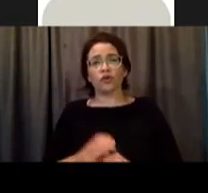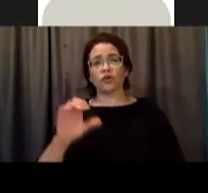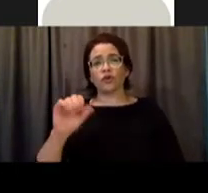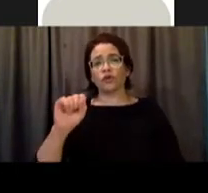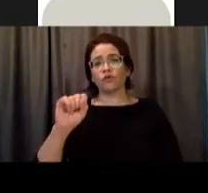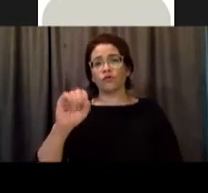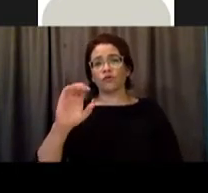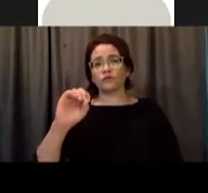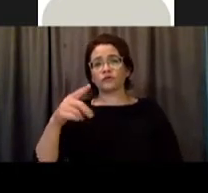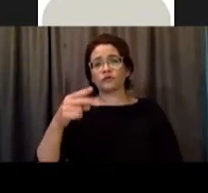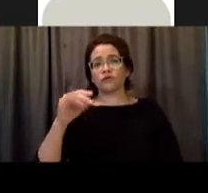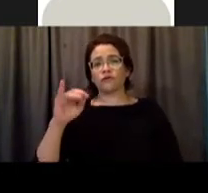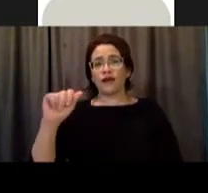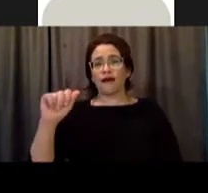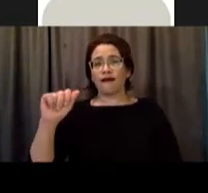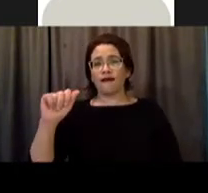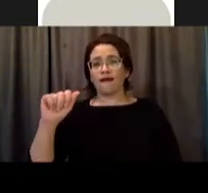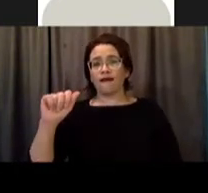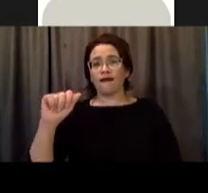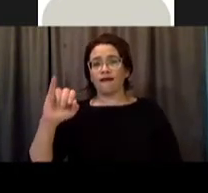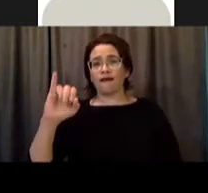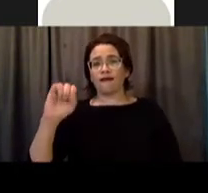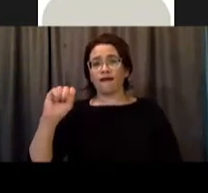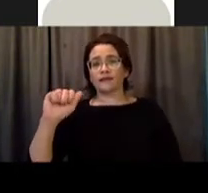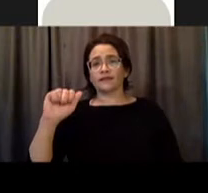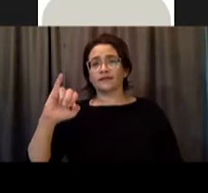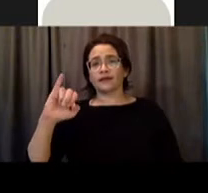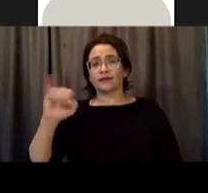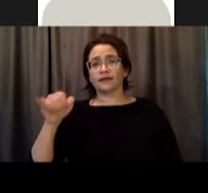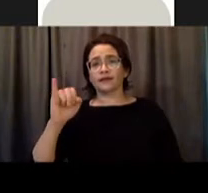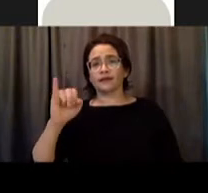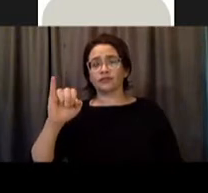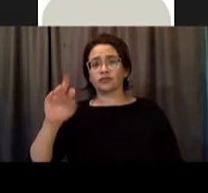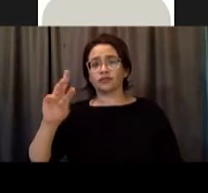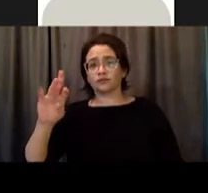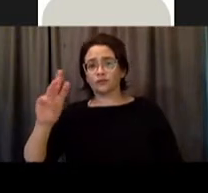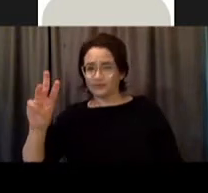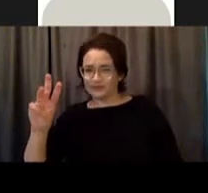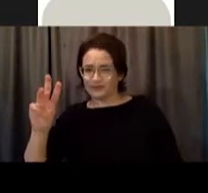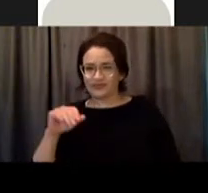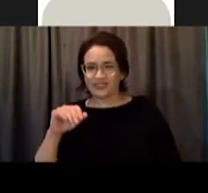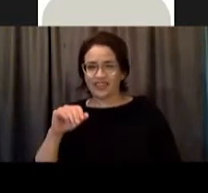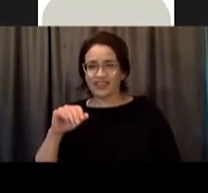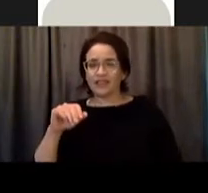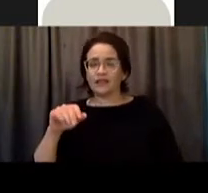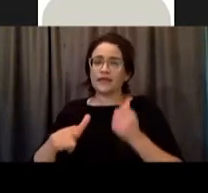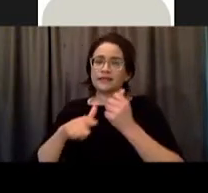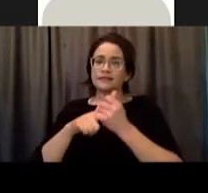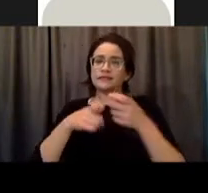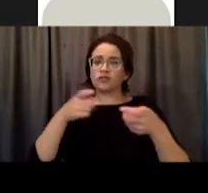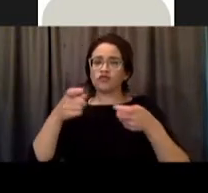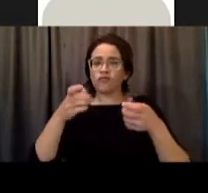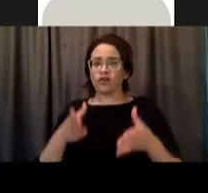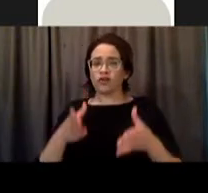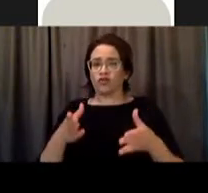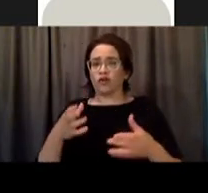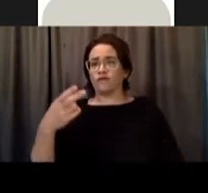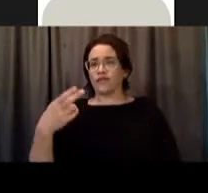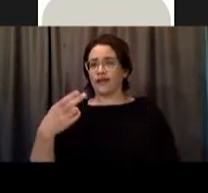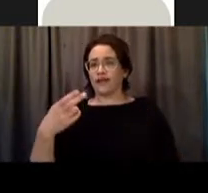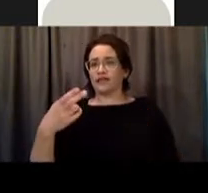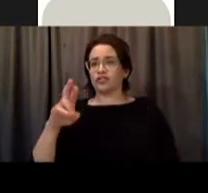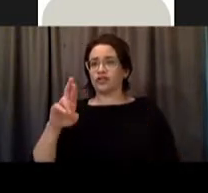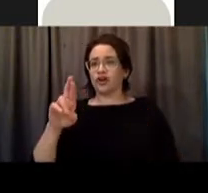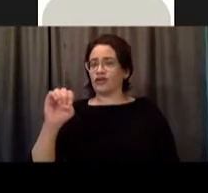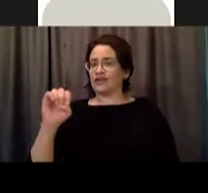Education Consortium at the University of Alberta in Canada. We were very grateful because she got sick and she actually had to do it over